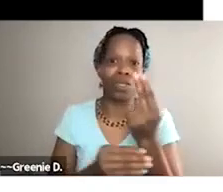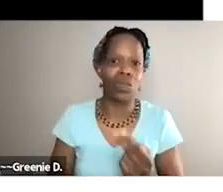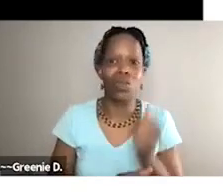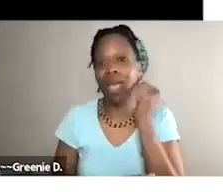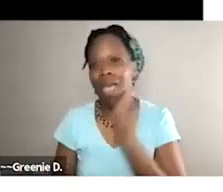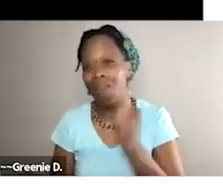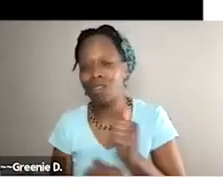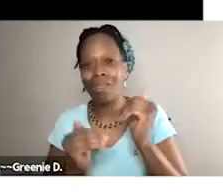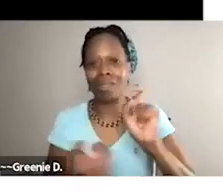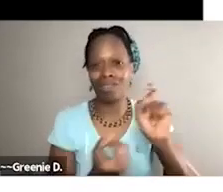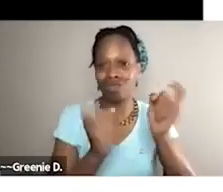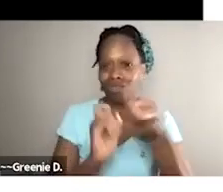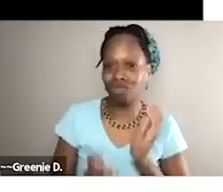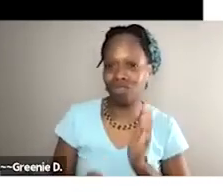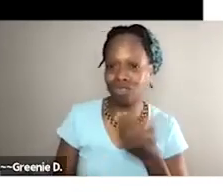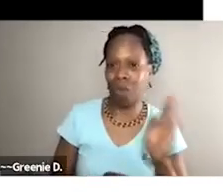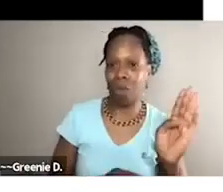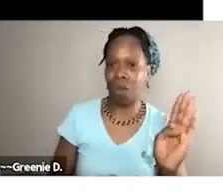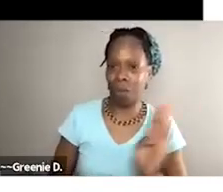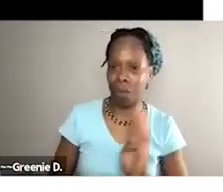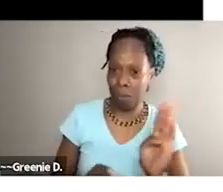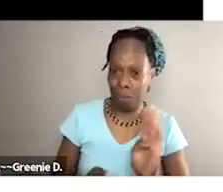our behaviors and make sure it's a part of what we do.